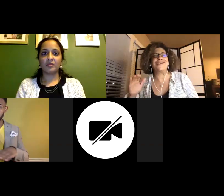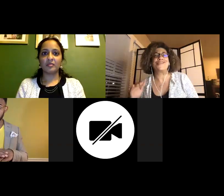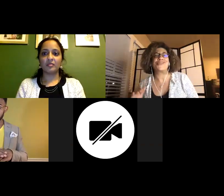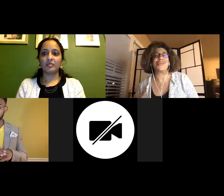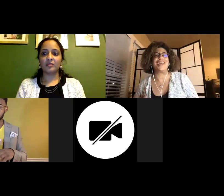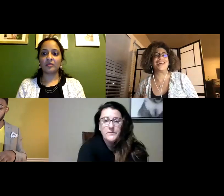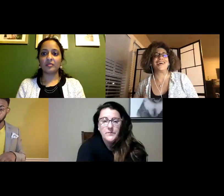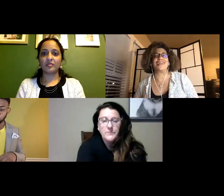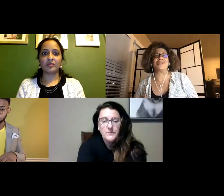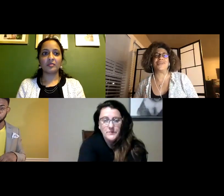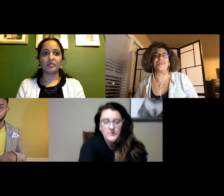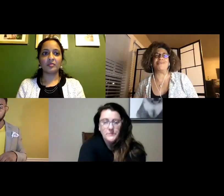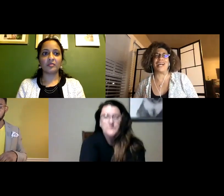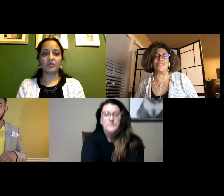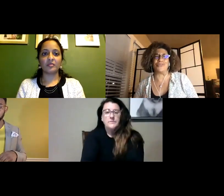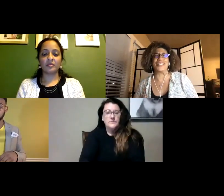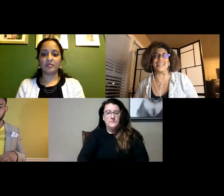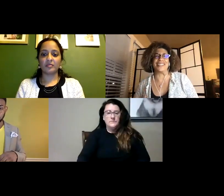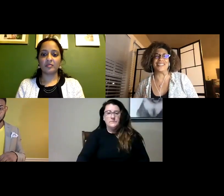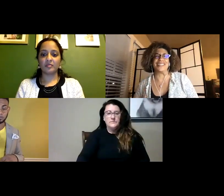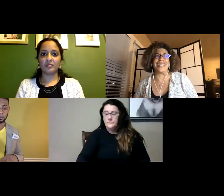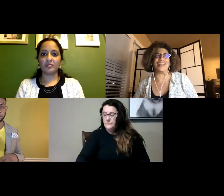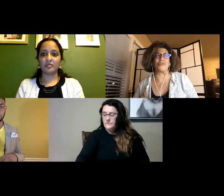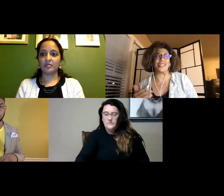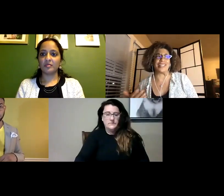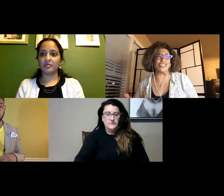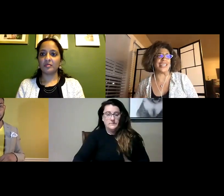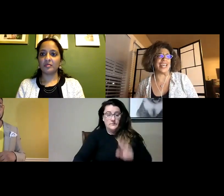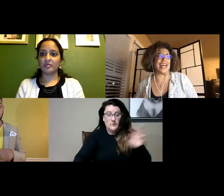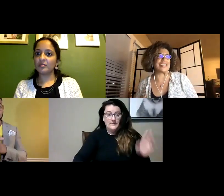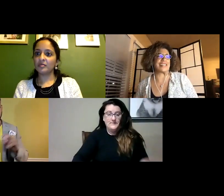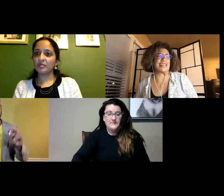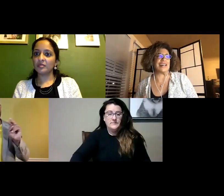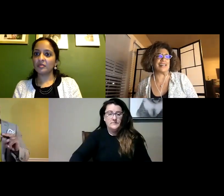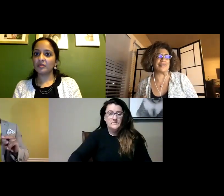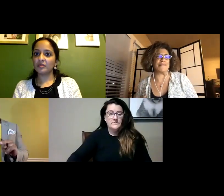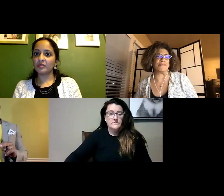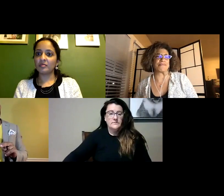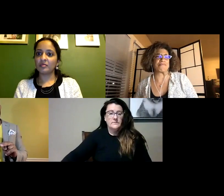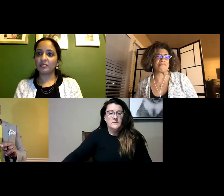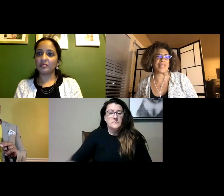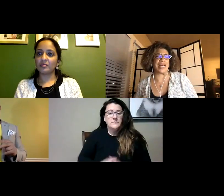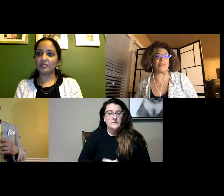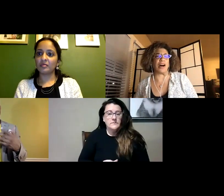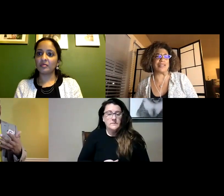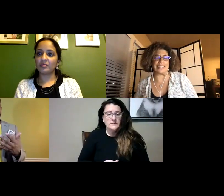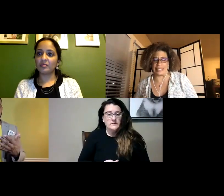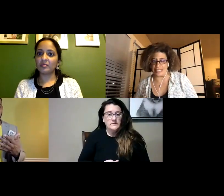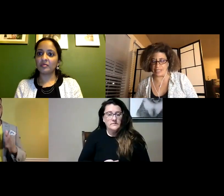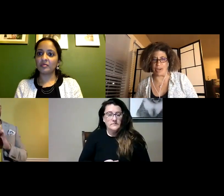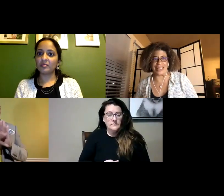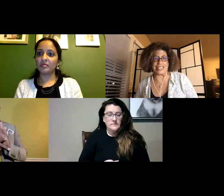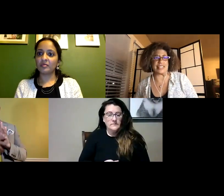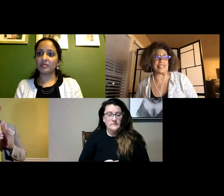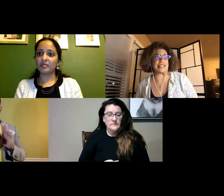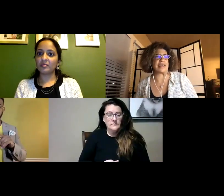the history of California, and really looking at the policies